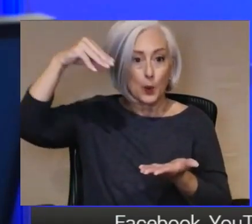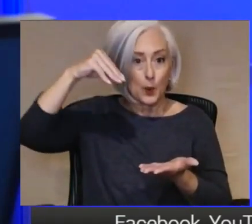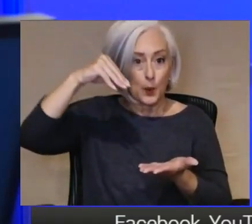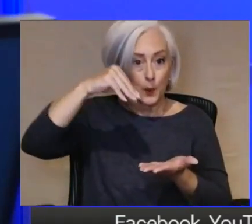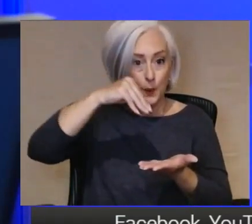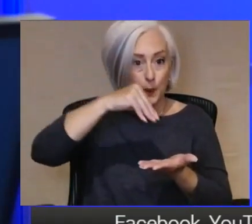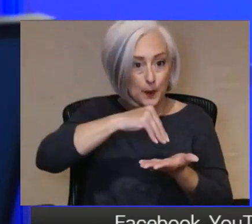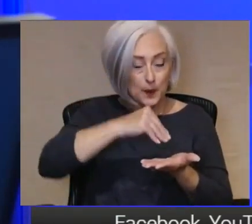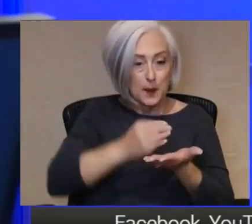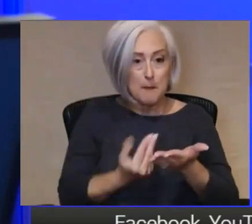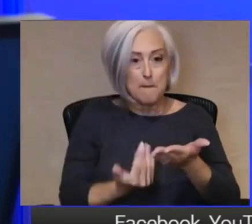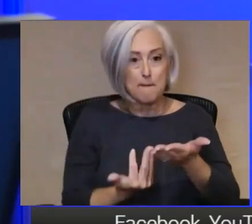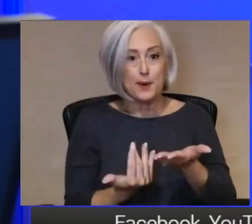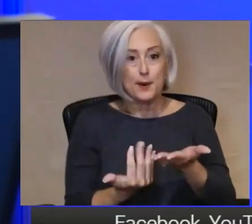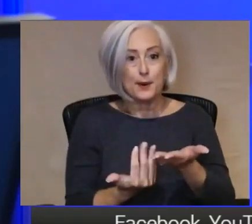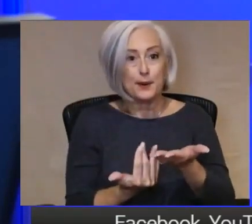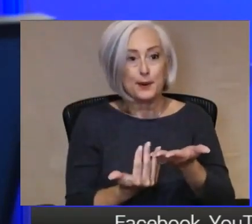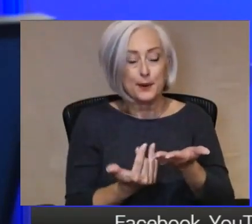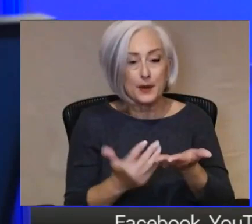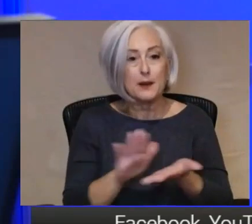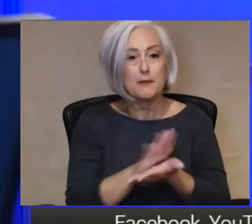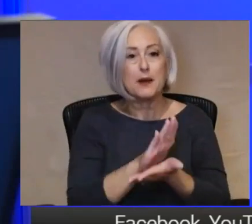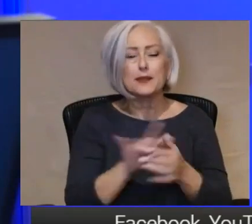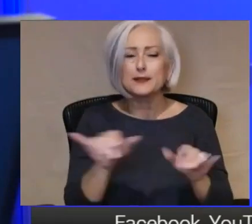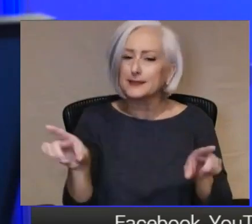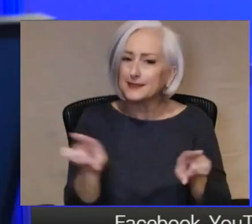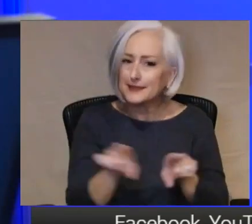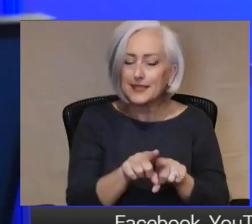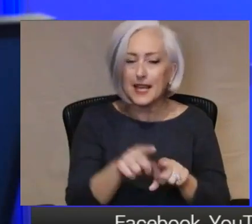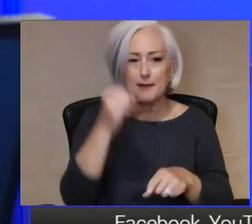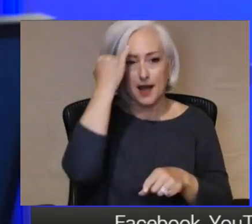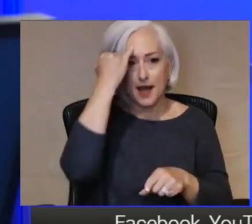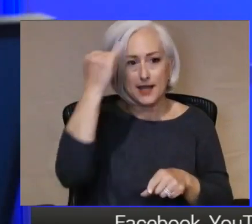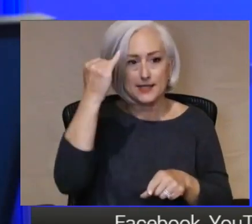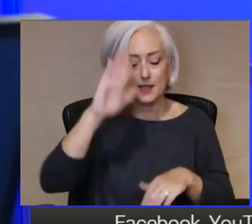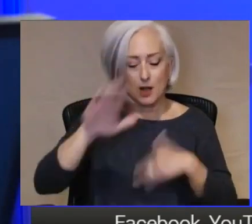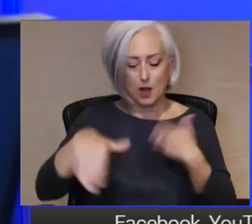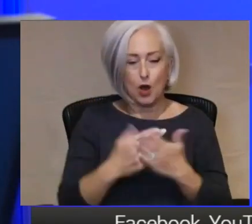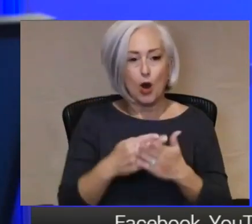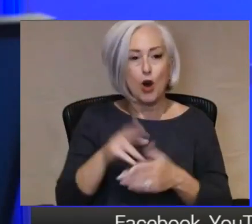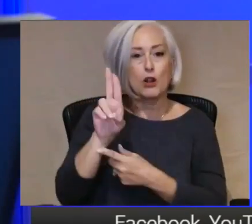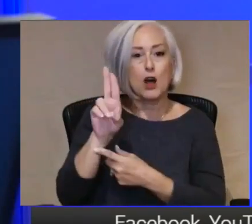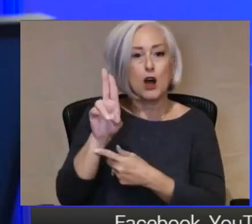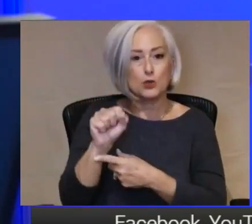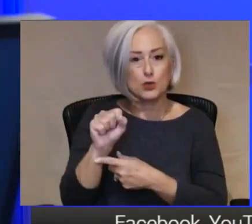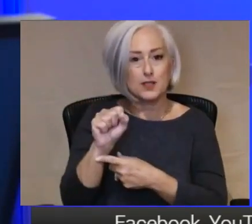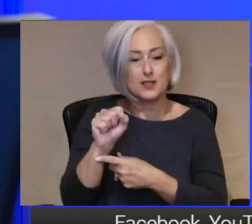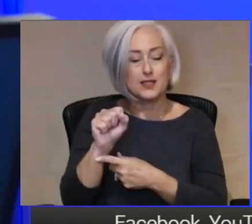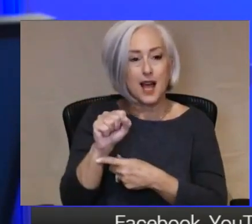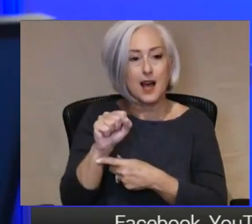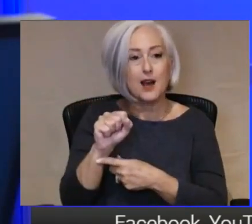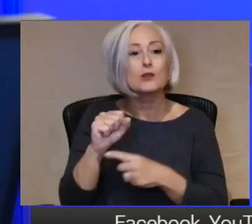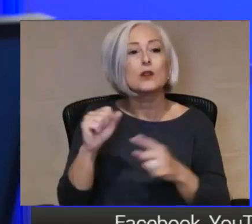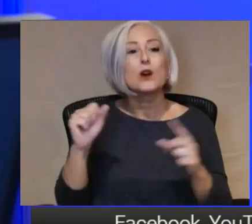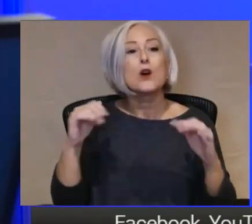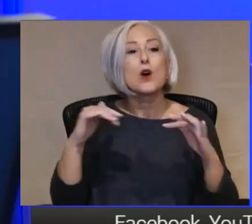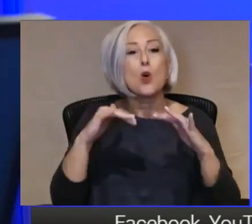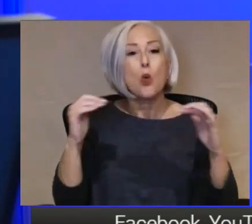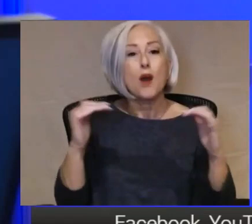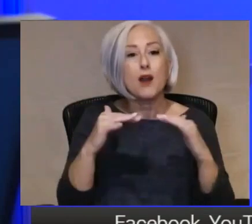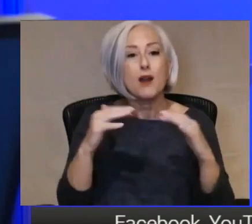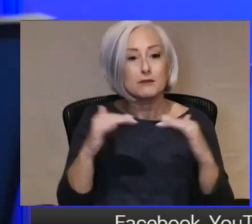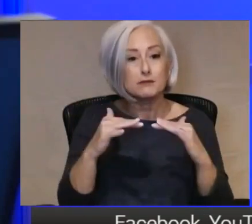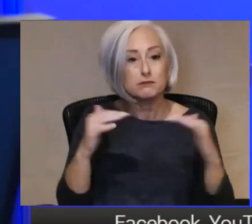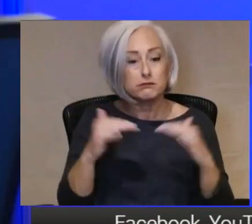of ultrasound waves, bringing it to one point and creating a lesion in the brain, and that's how